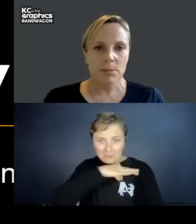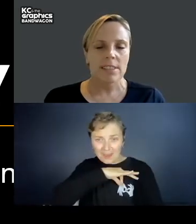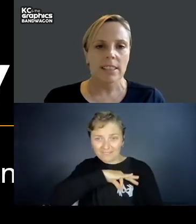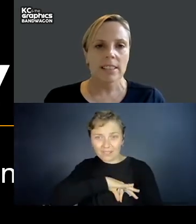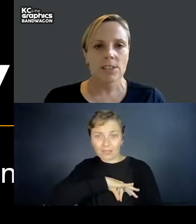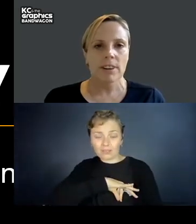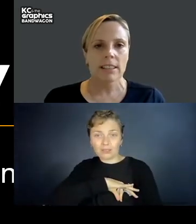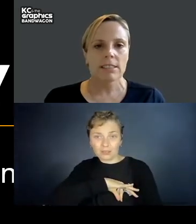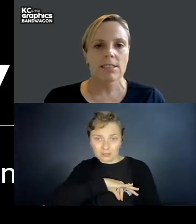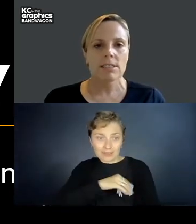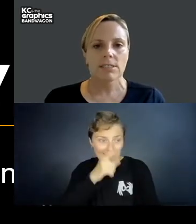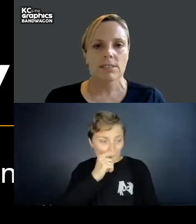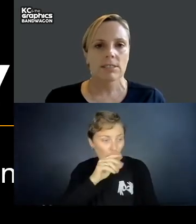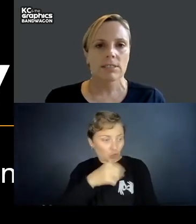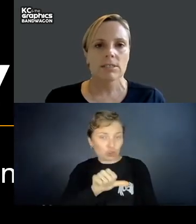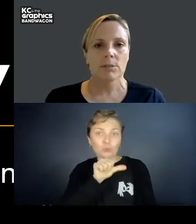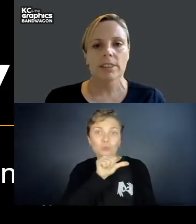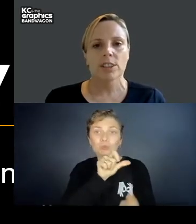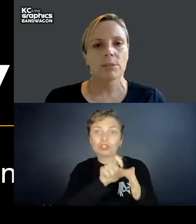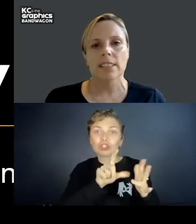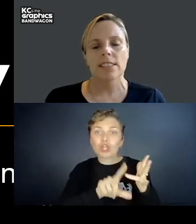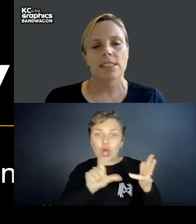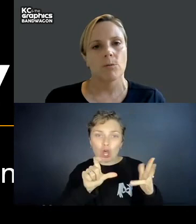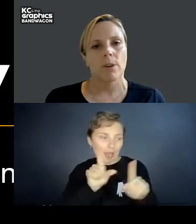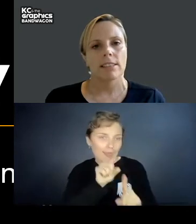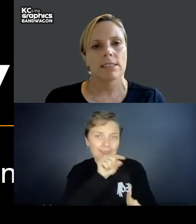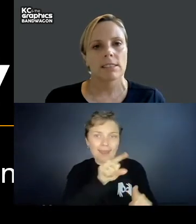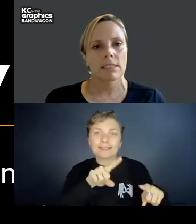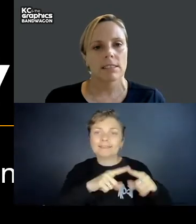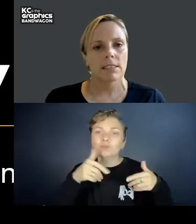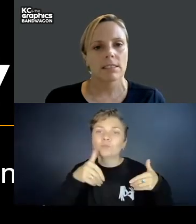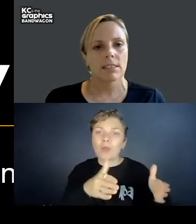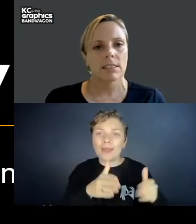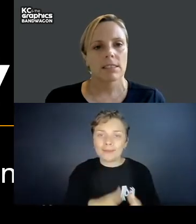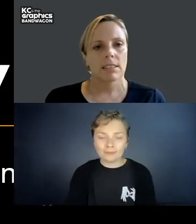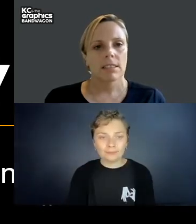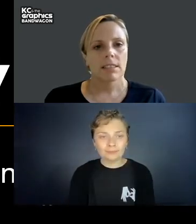able to interact with the document in different ways.